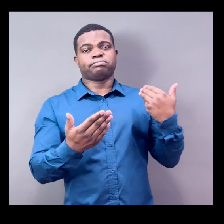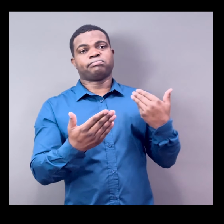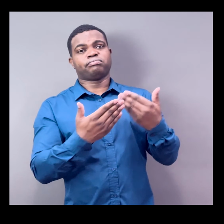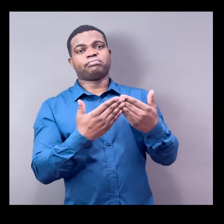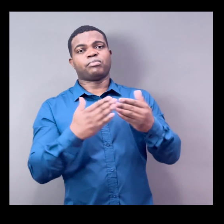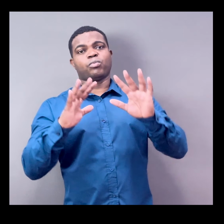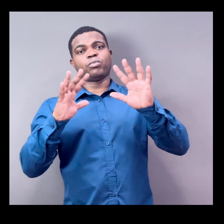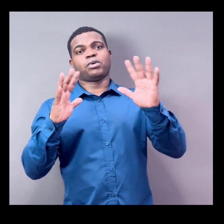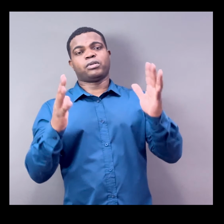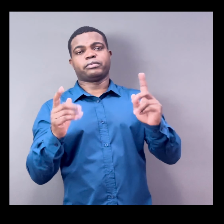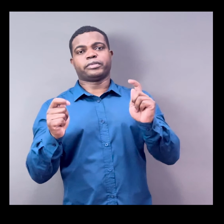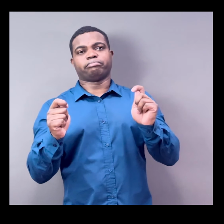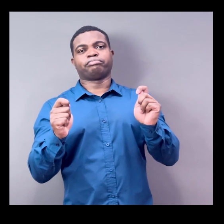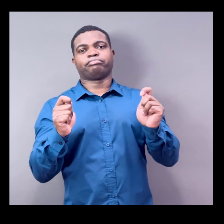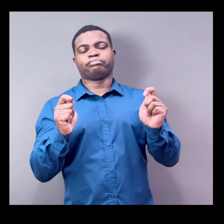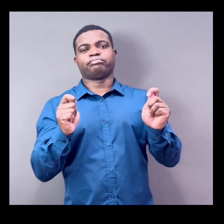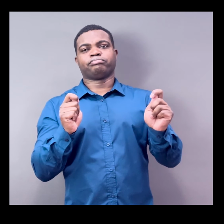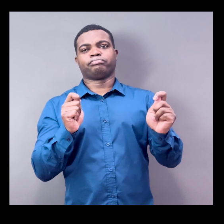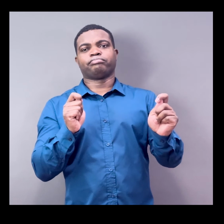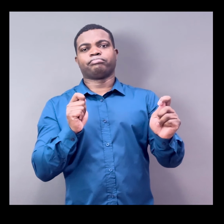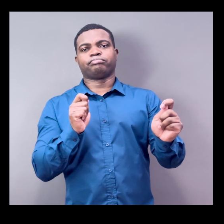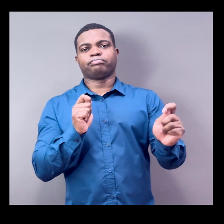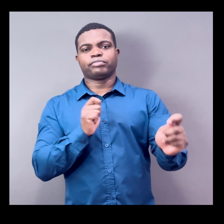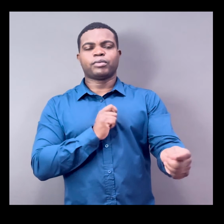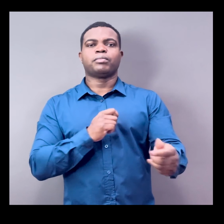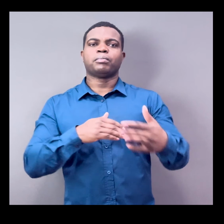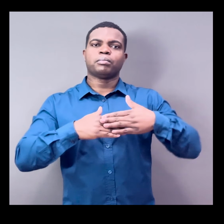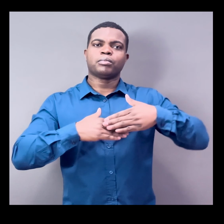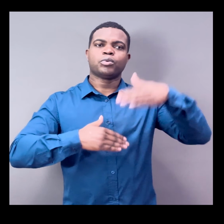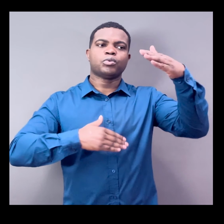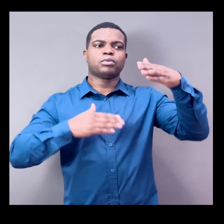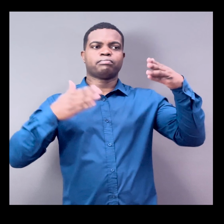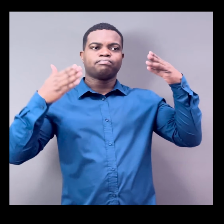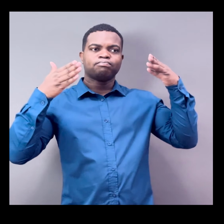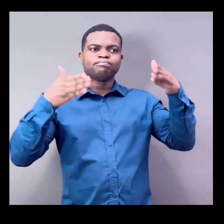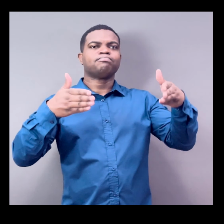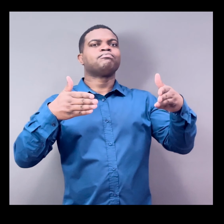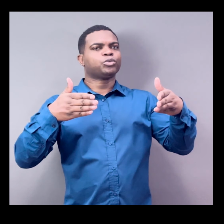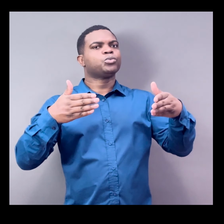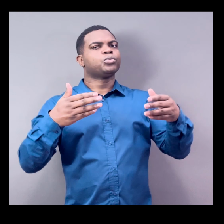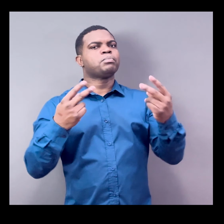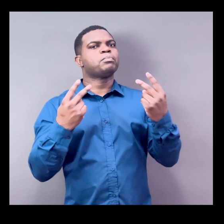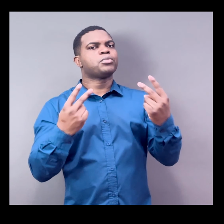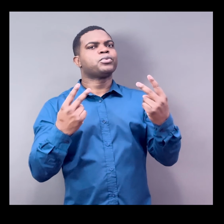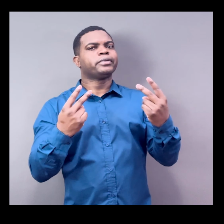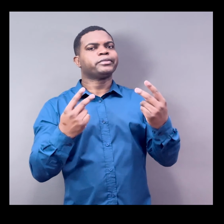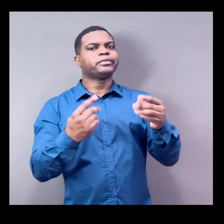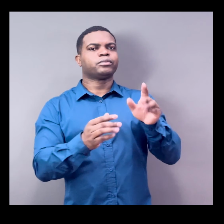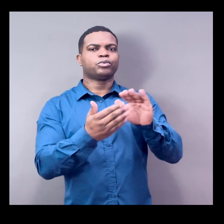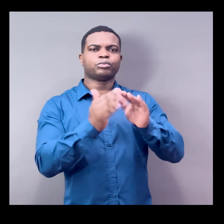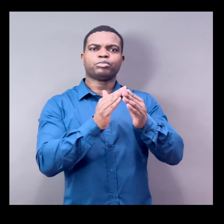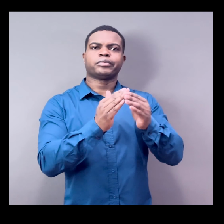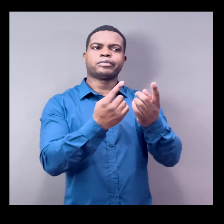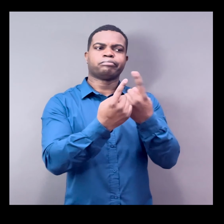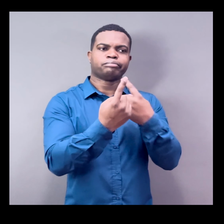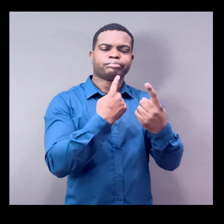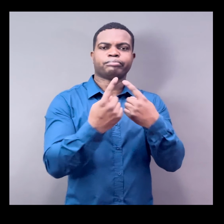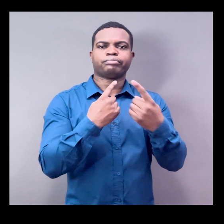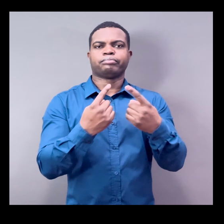now started taking community engagement so serious. It gained a lot of